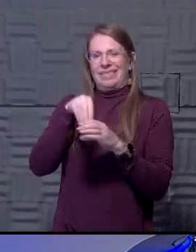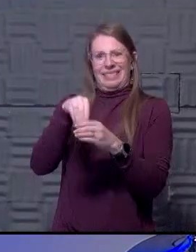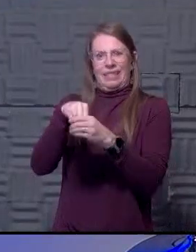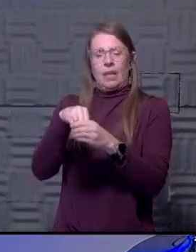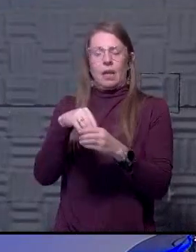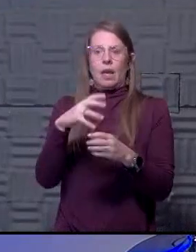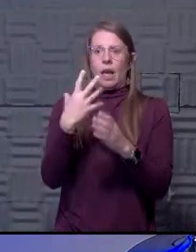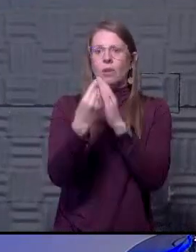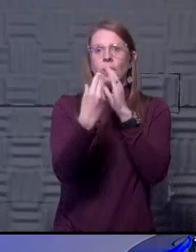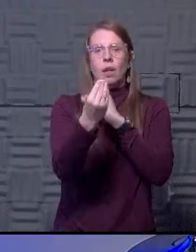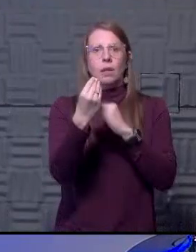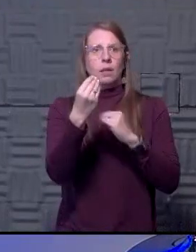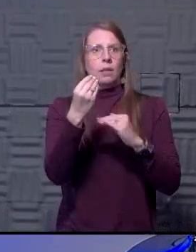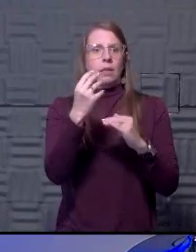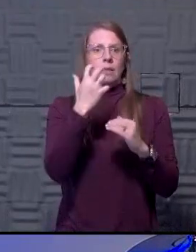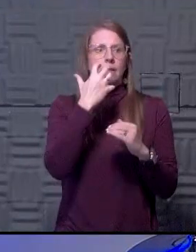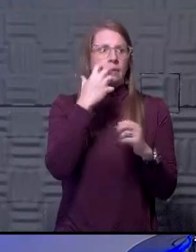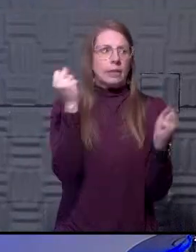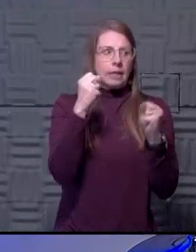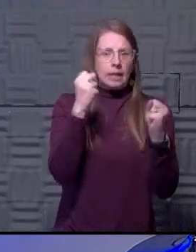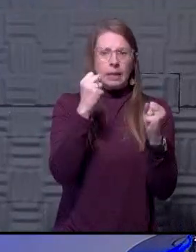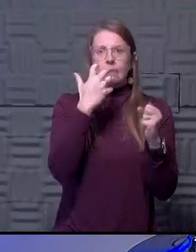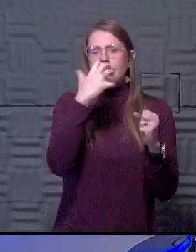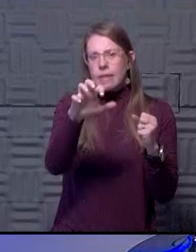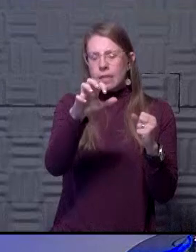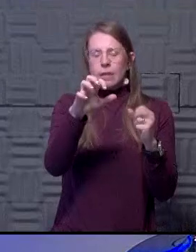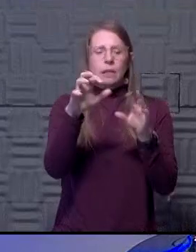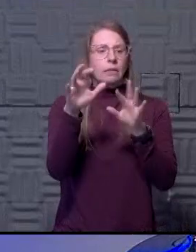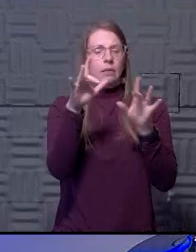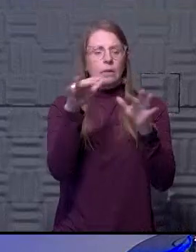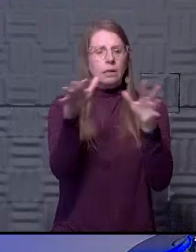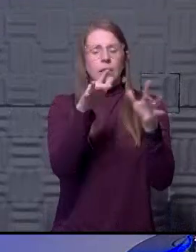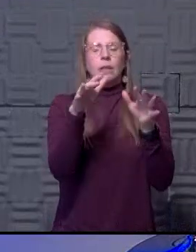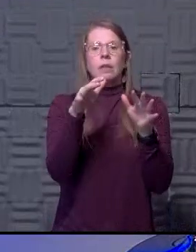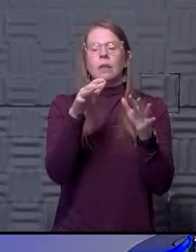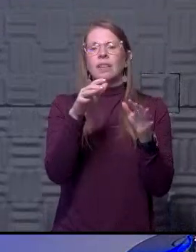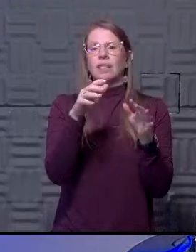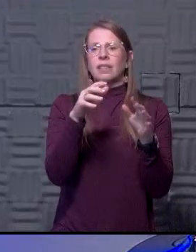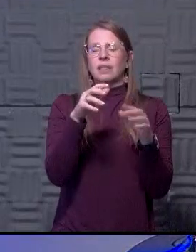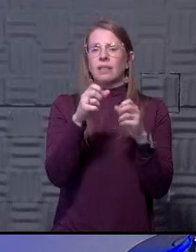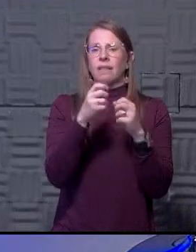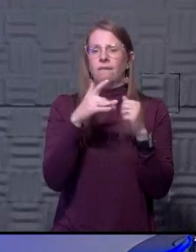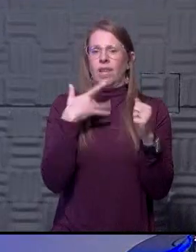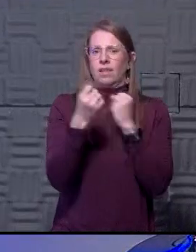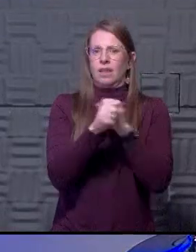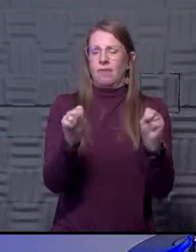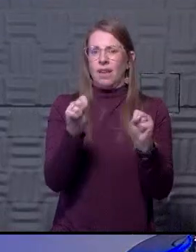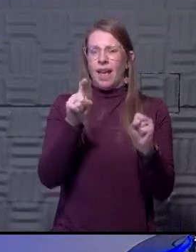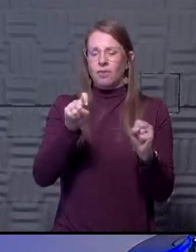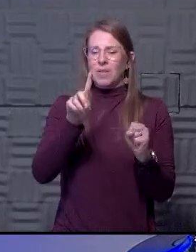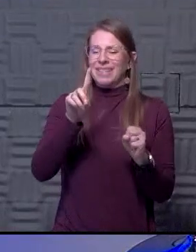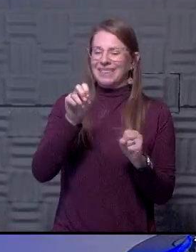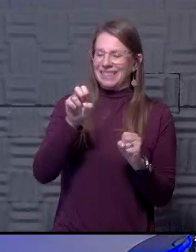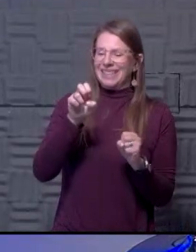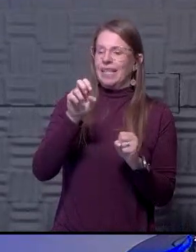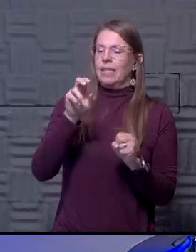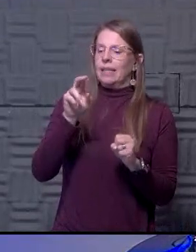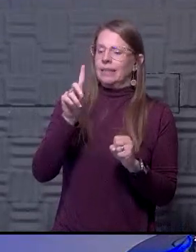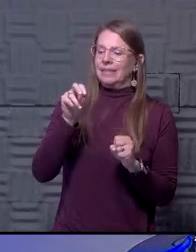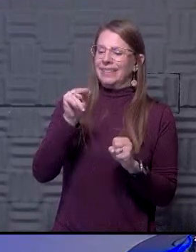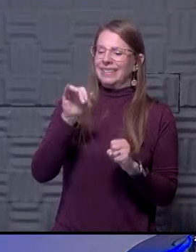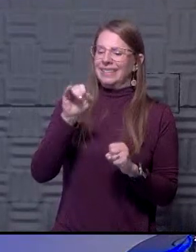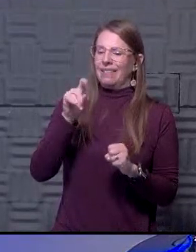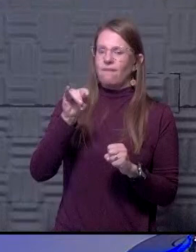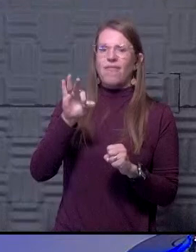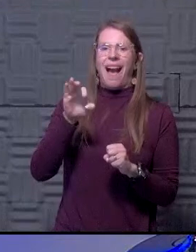with heaters and air movement, that feels a little safer, and you still have to keep it pretty de-densified. yeah, I think putting